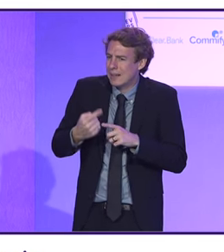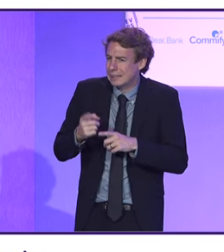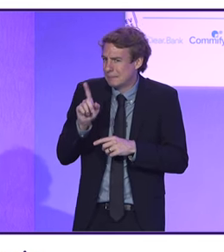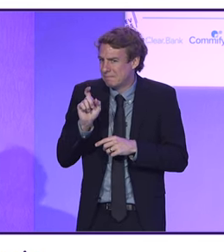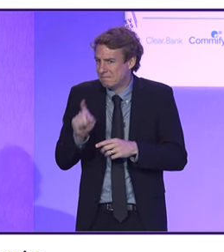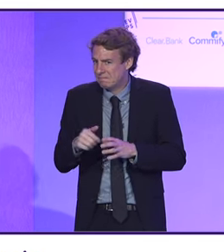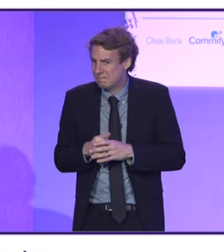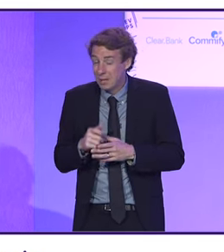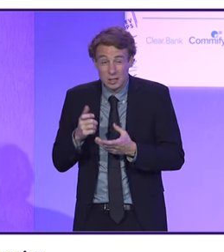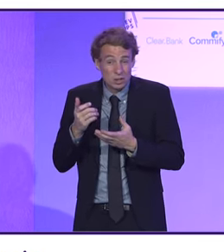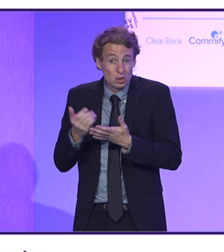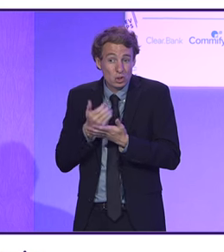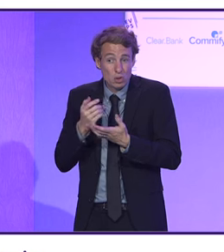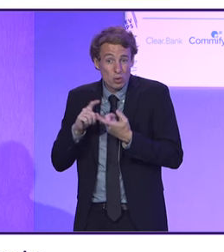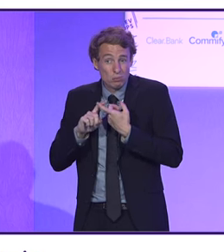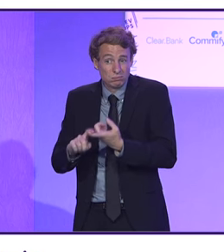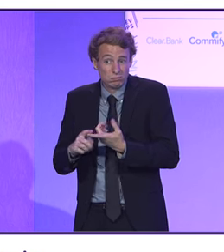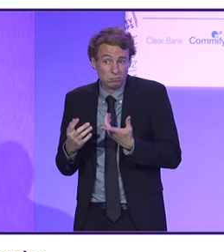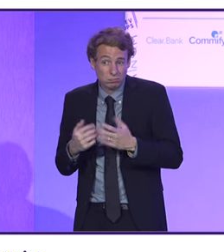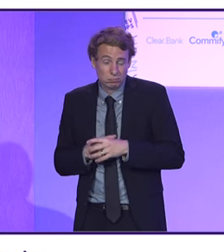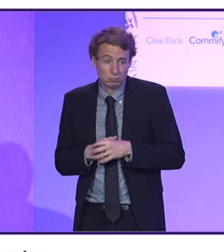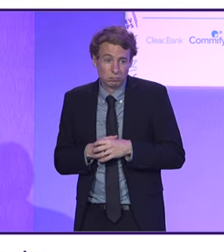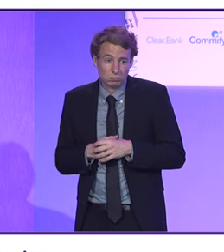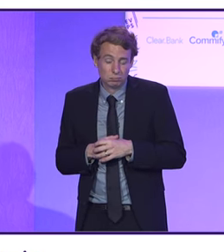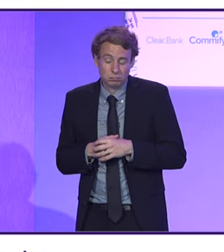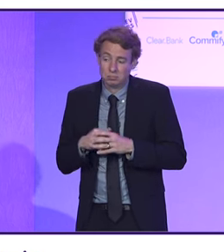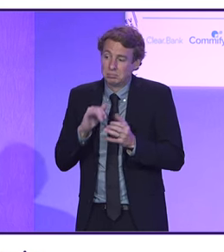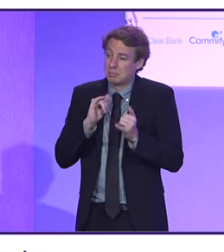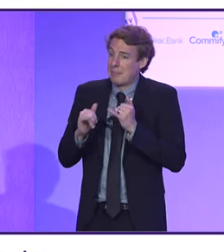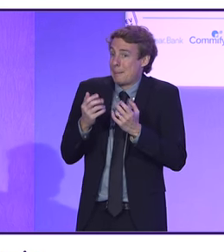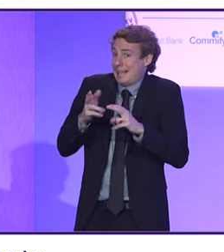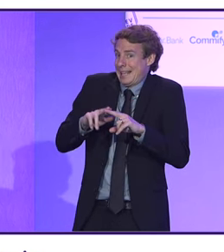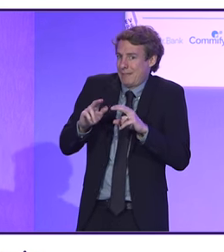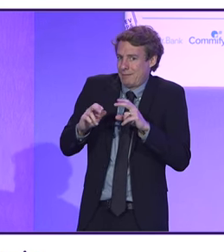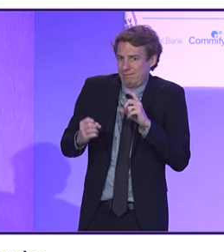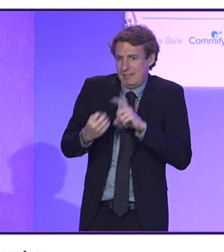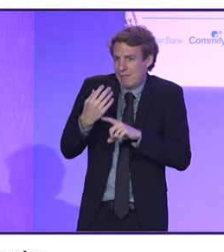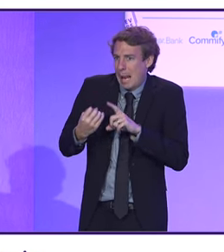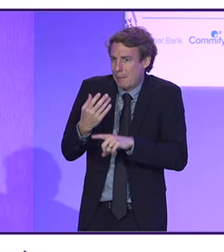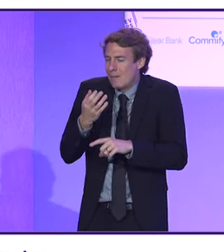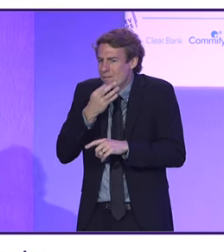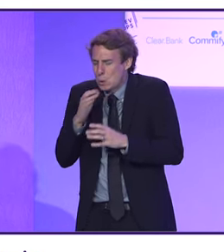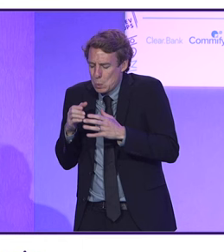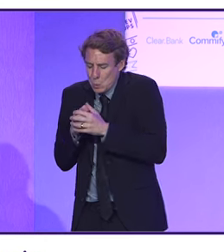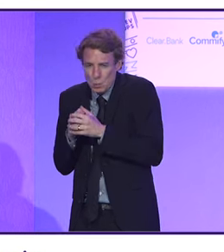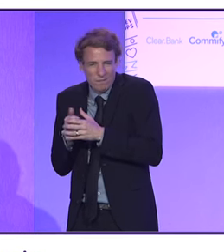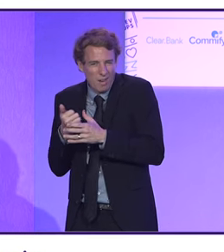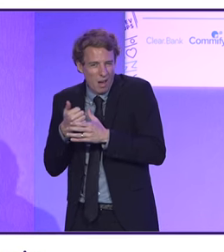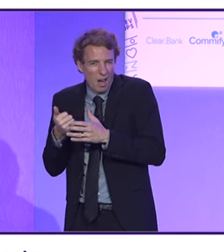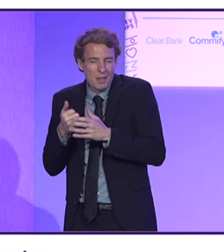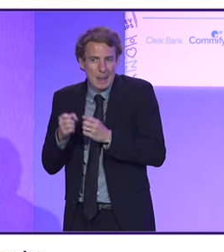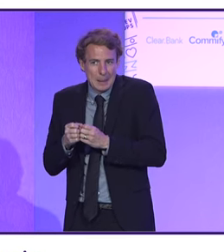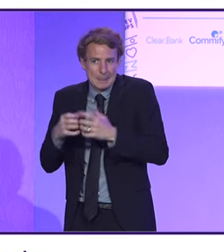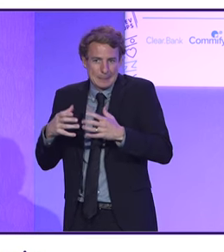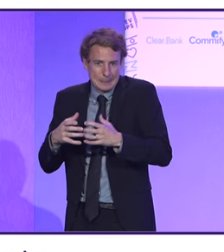secure for your organization? Maybe if you have a handful of developers, but when you scale up to a handful of teams and